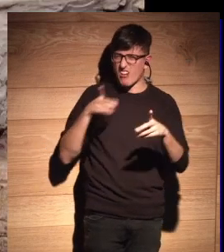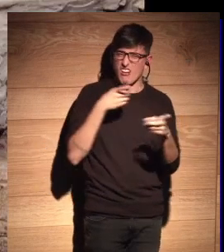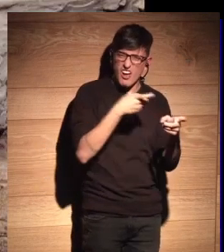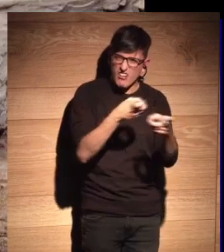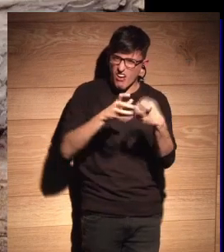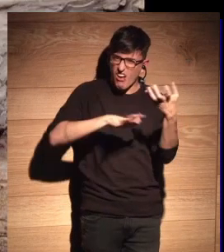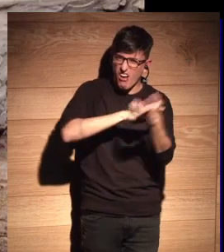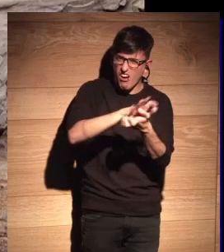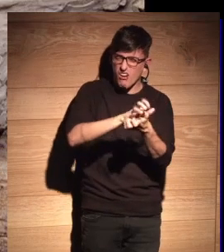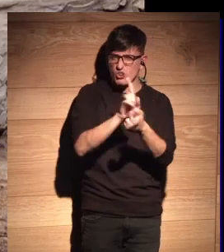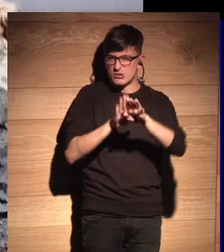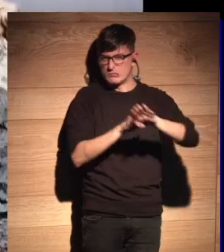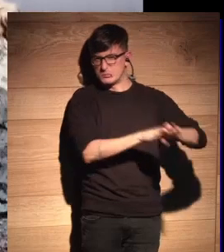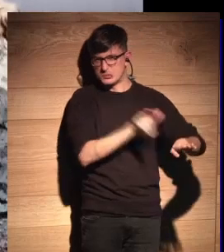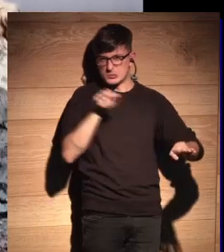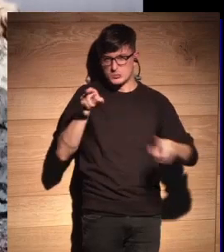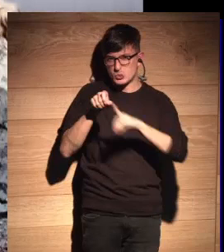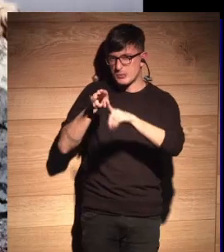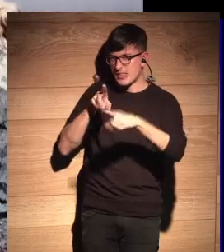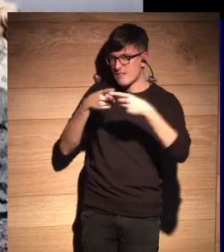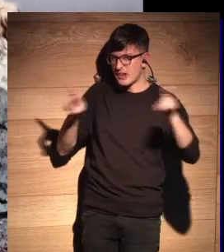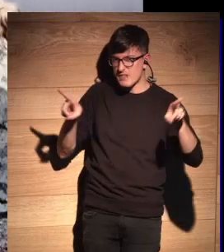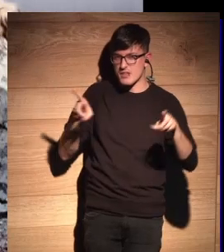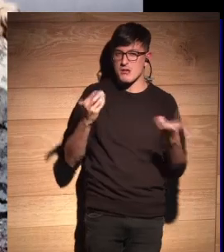in a lot of the villages, people are living a very normal life.